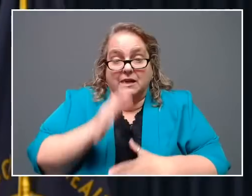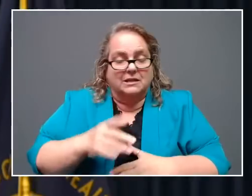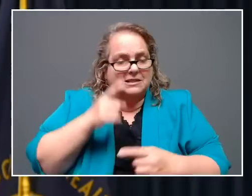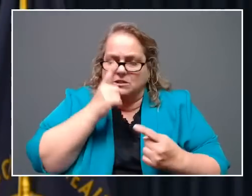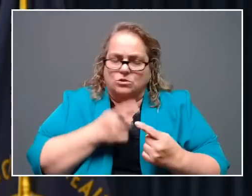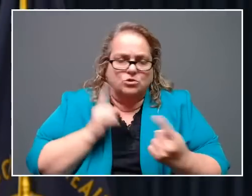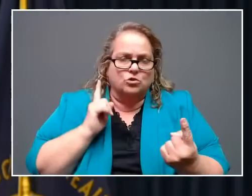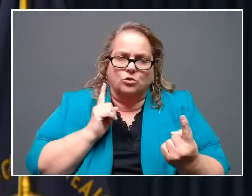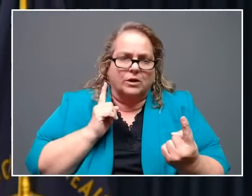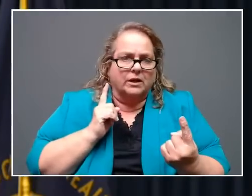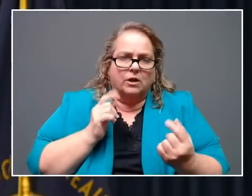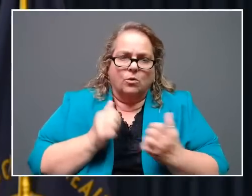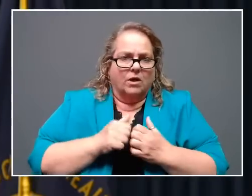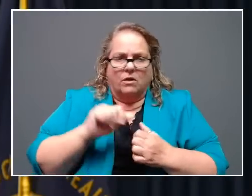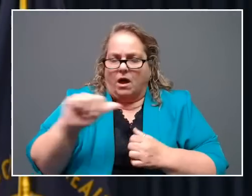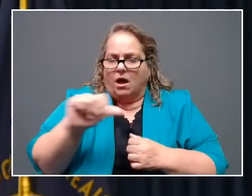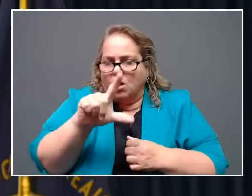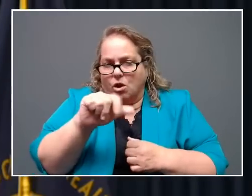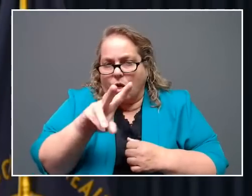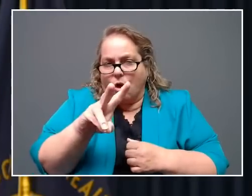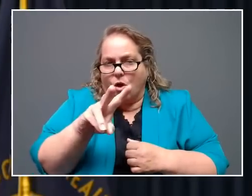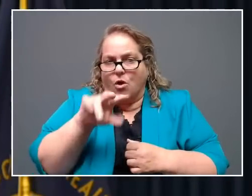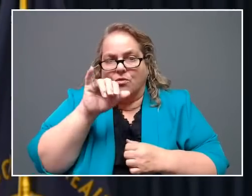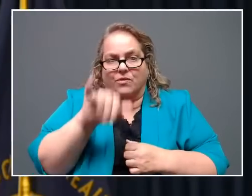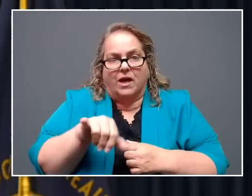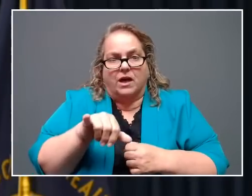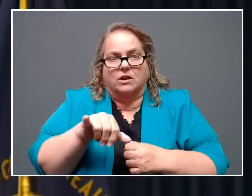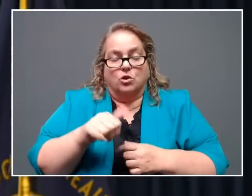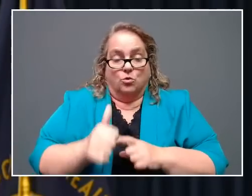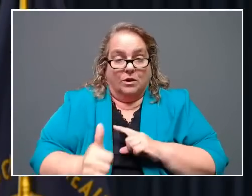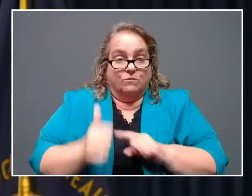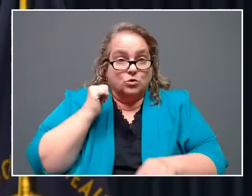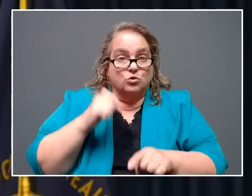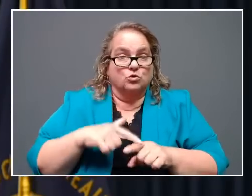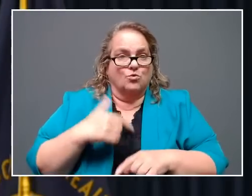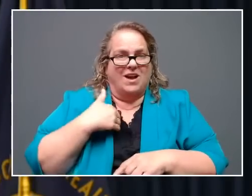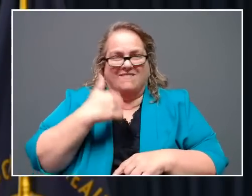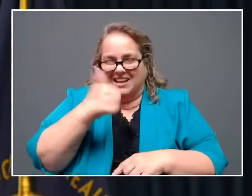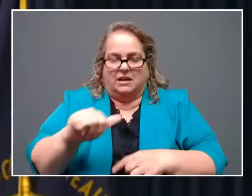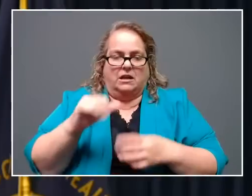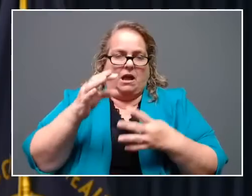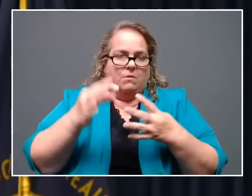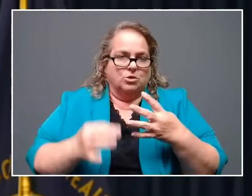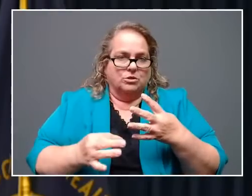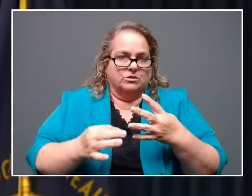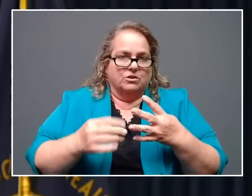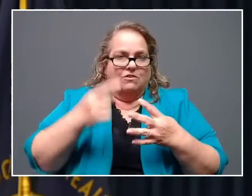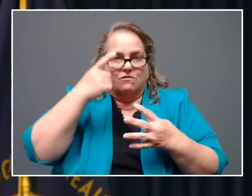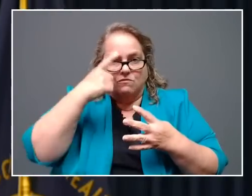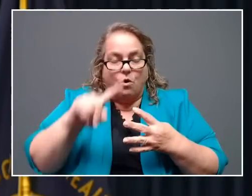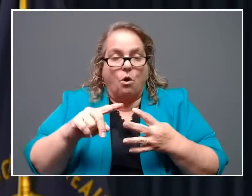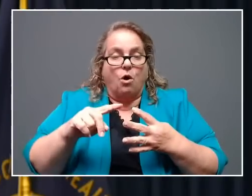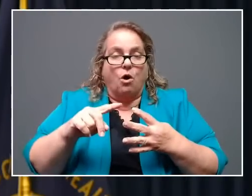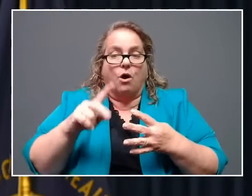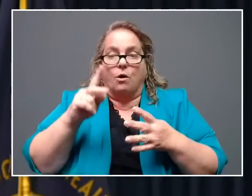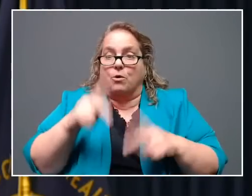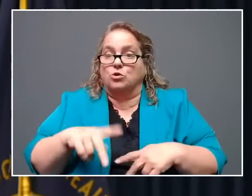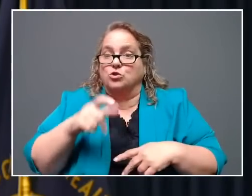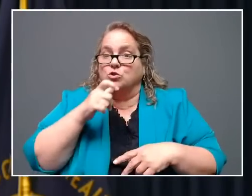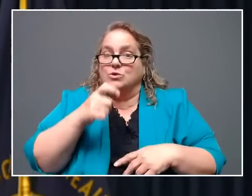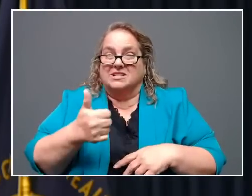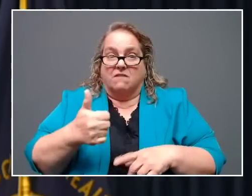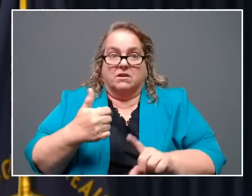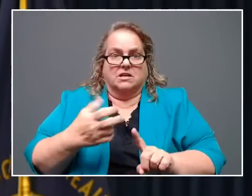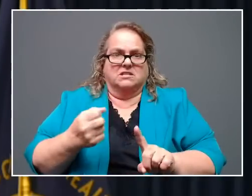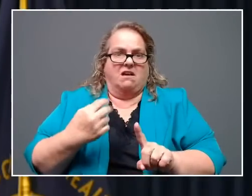with a law that refuses to have any options for victims of rape and incest, and would